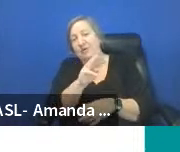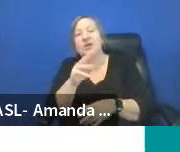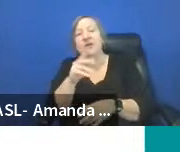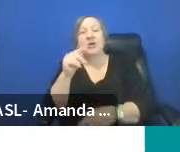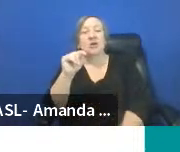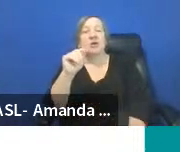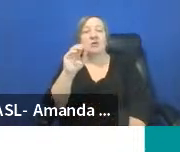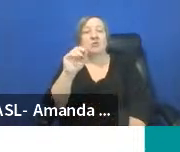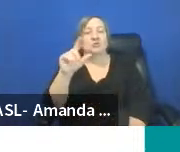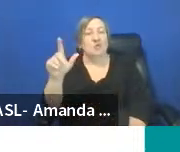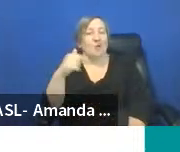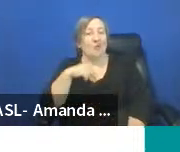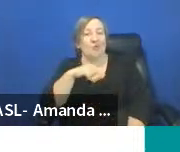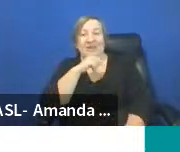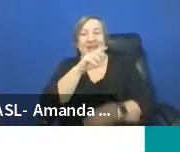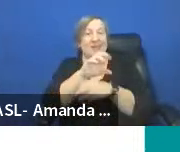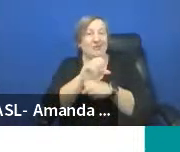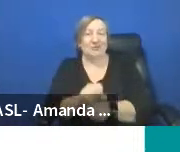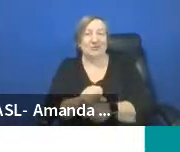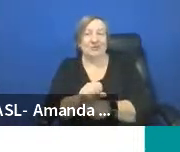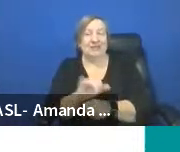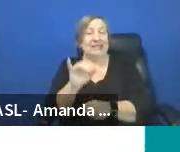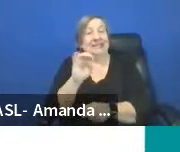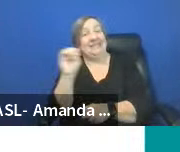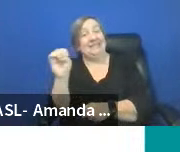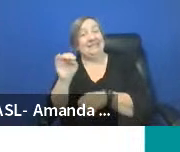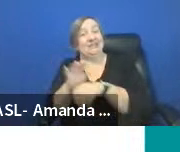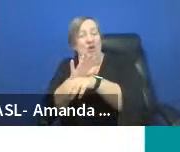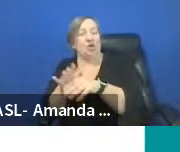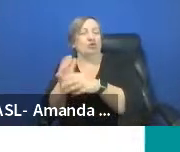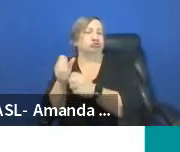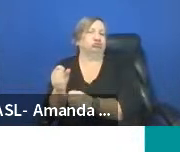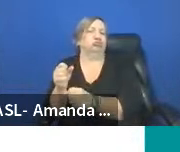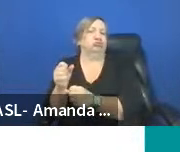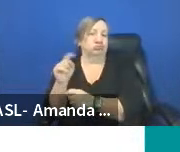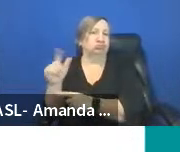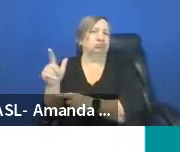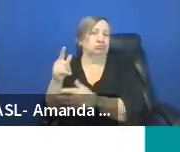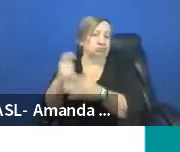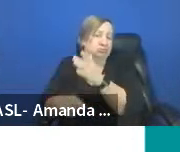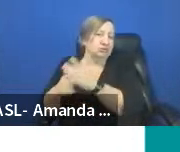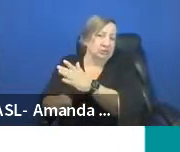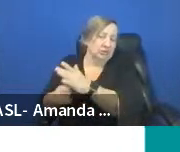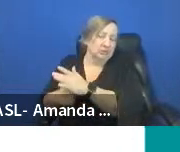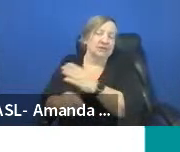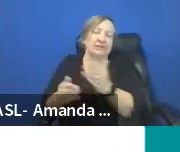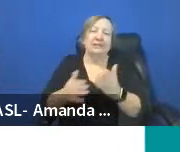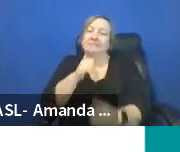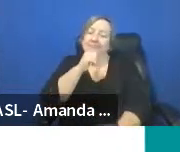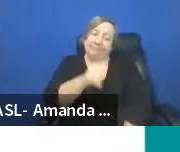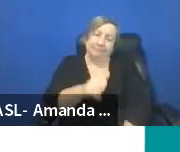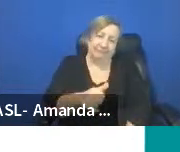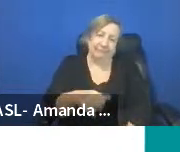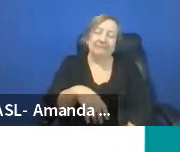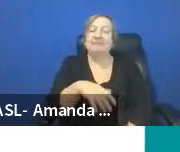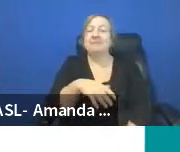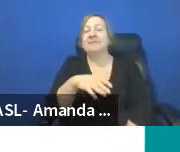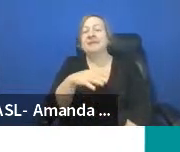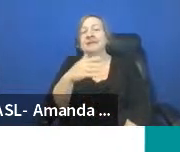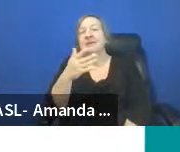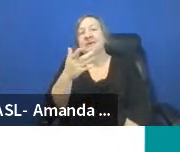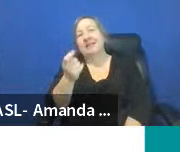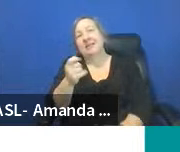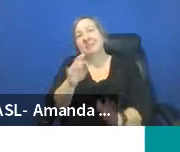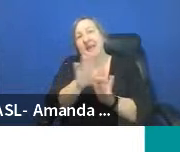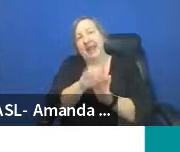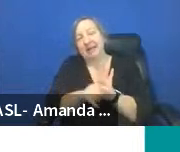something that we are as used to as they are as folks on the East Coast. So on this slide, we've kind of set up some of the background around